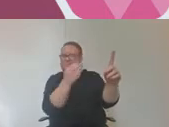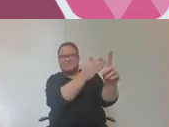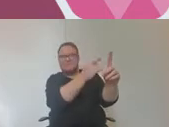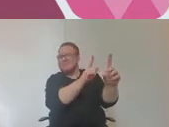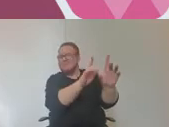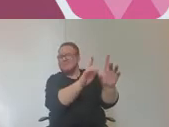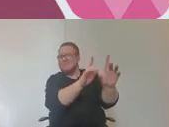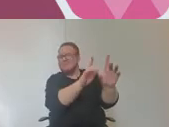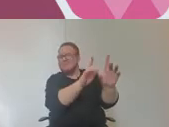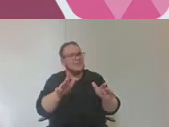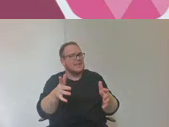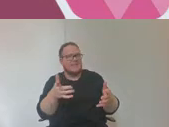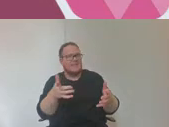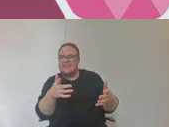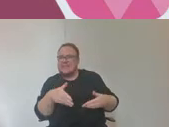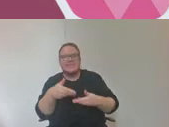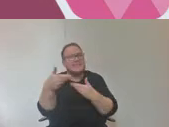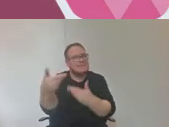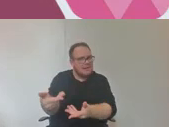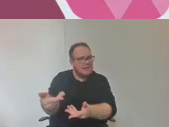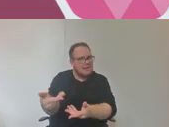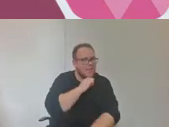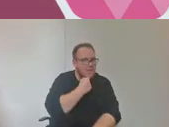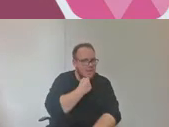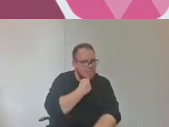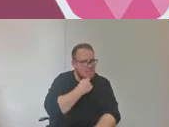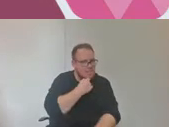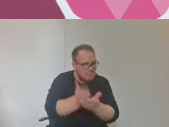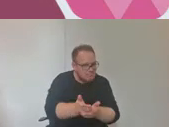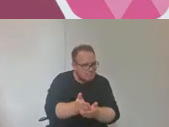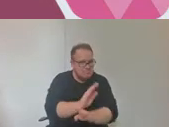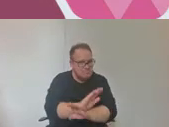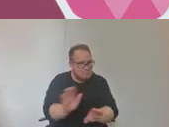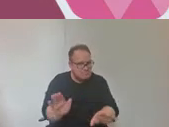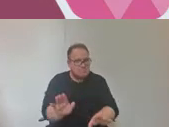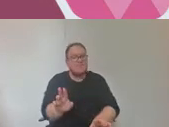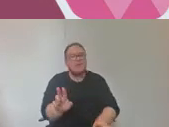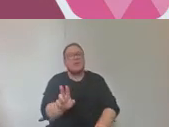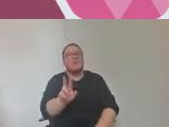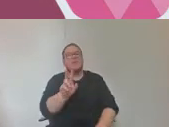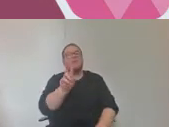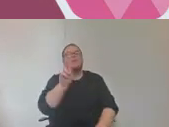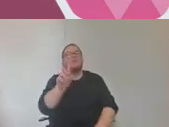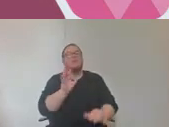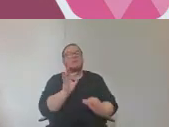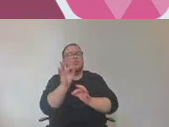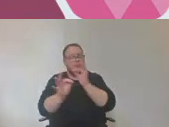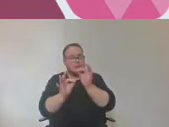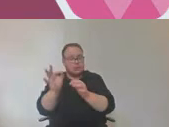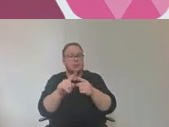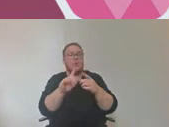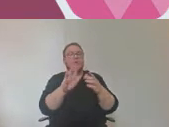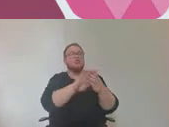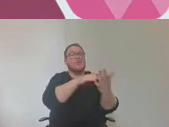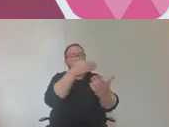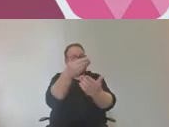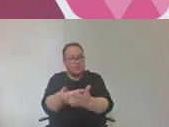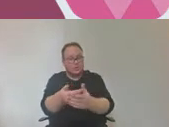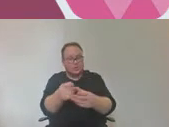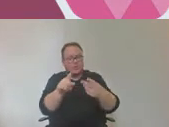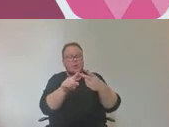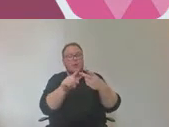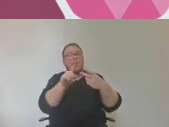what the aspirations say they are going to deliver. I've got two questions on transition and one question